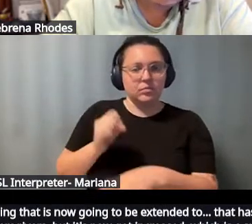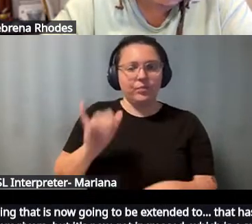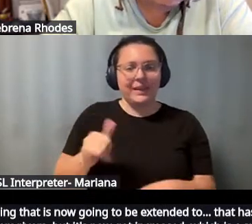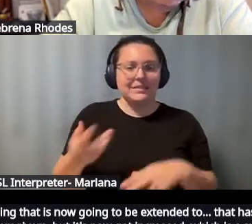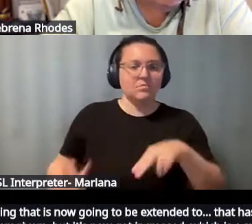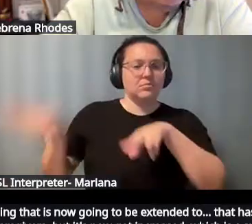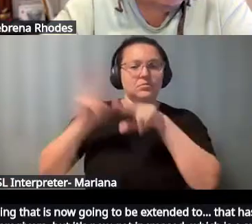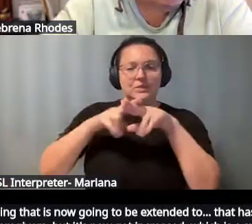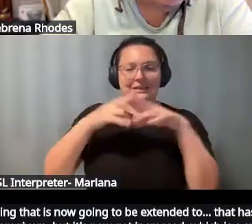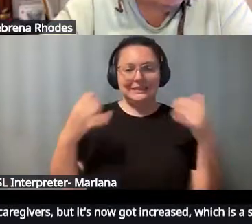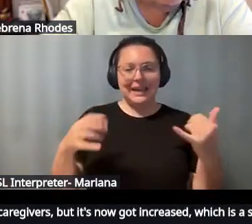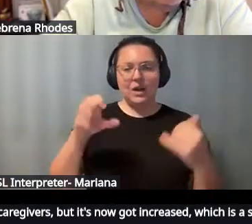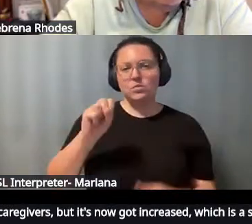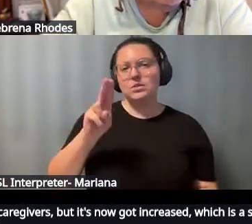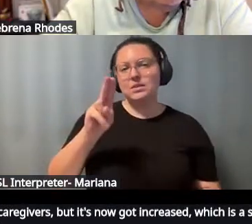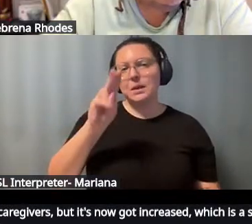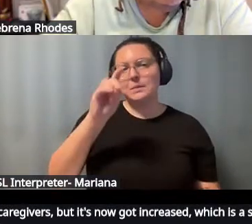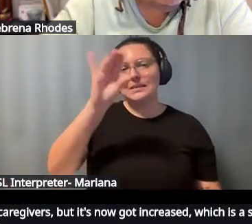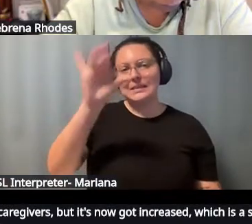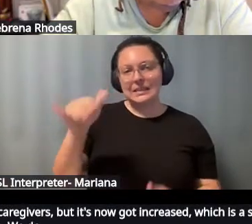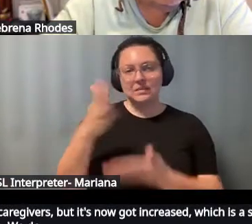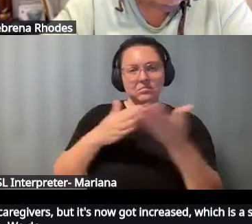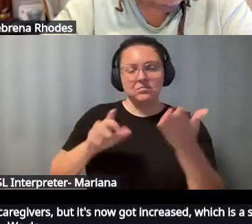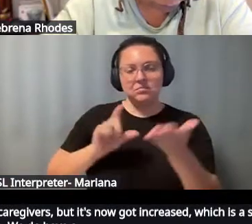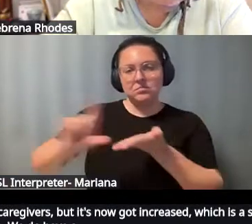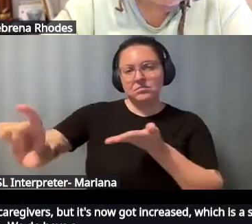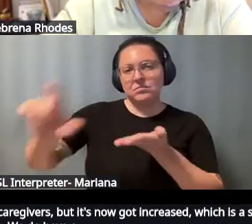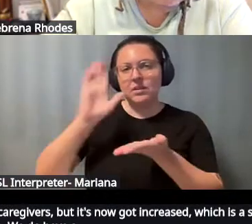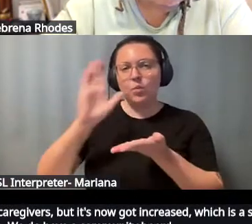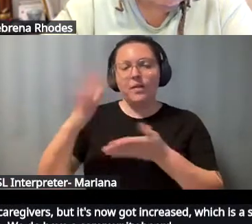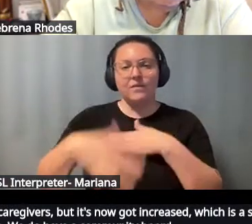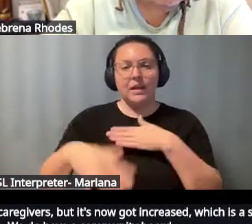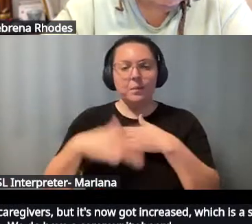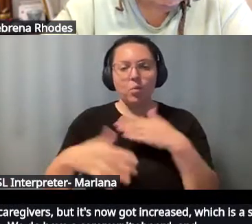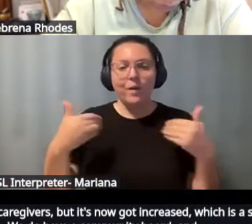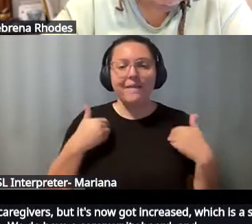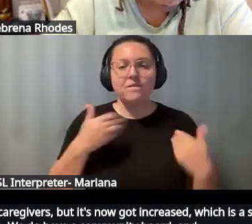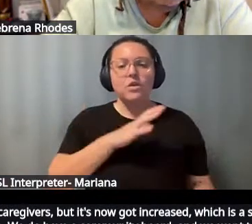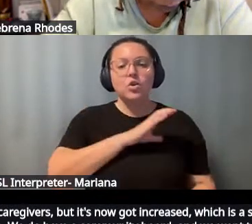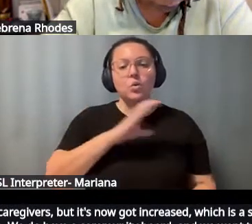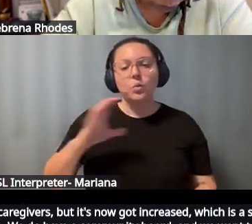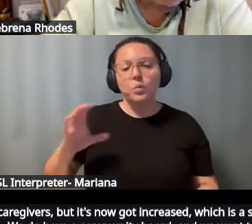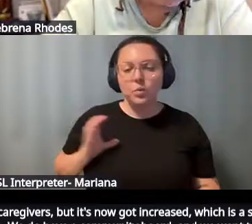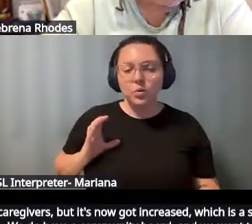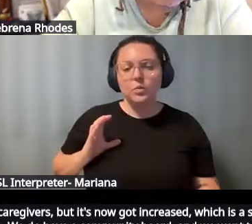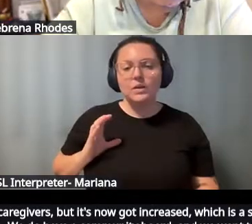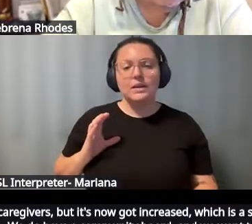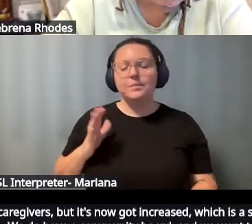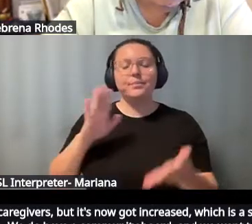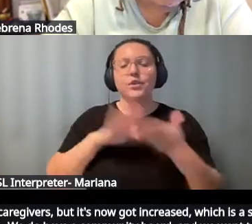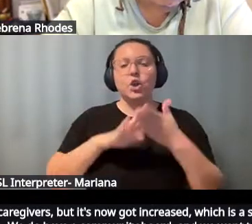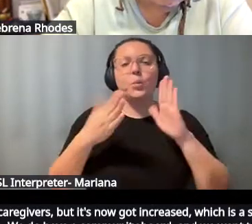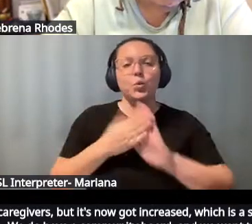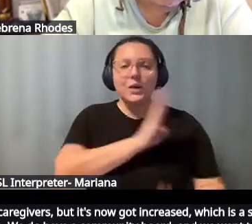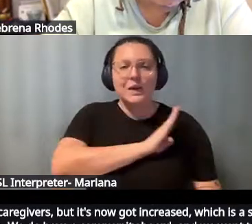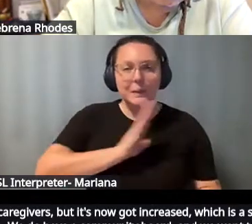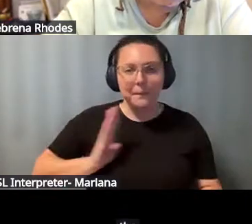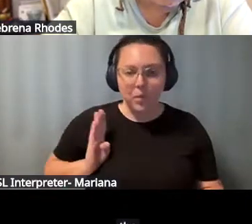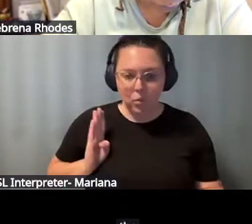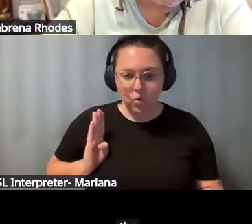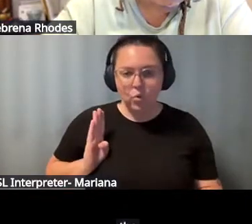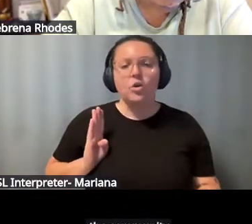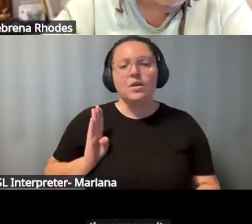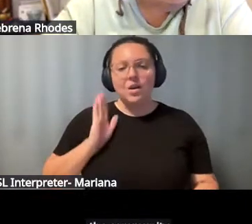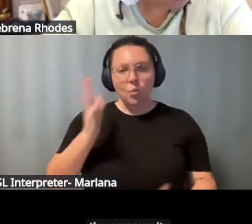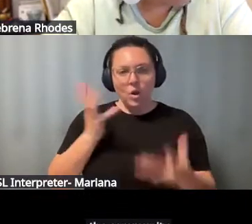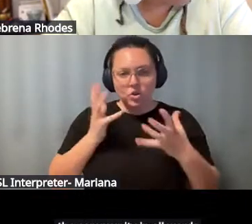also available. We do have a community board, and we want to encourage the community in all